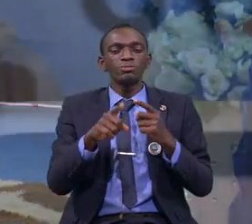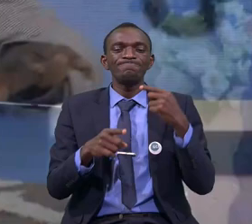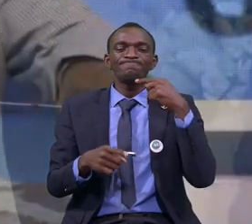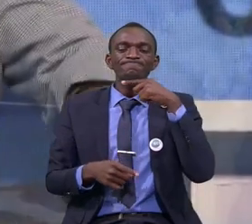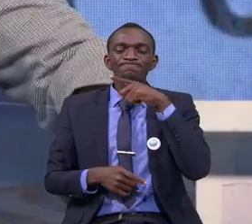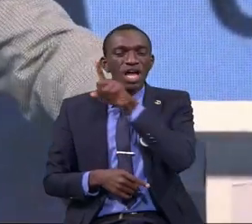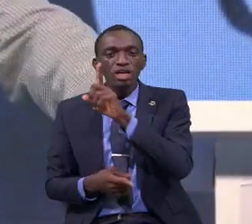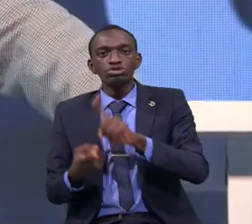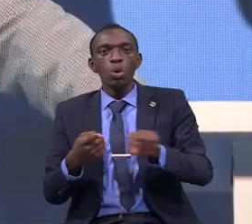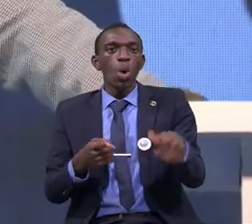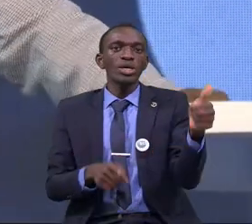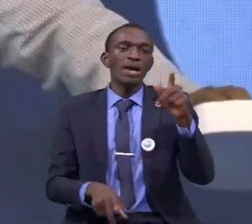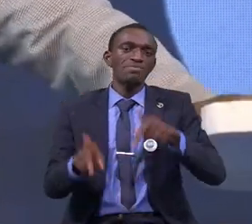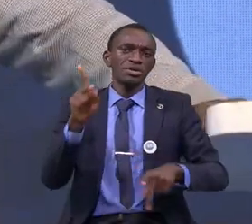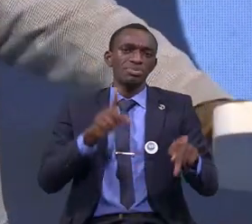to other people,